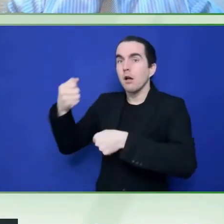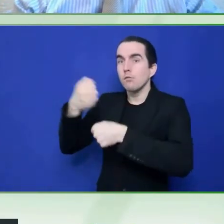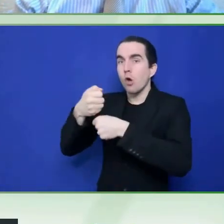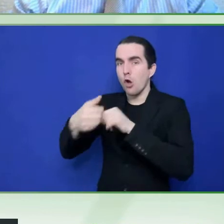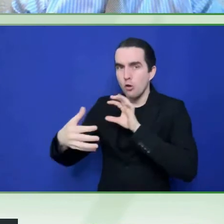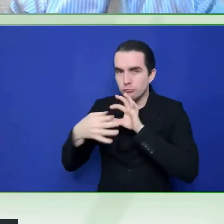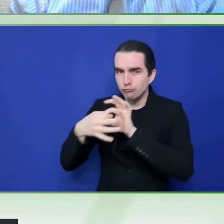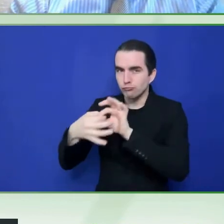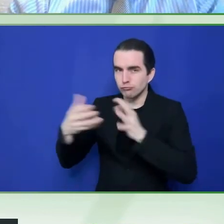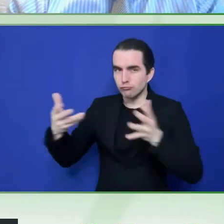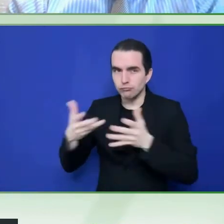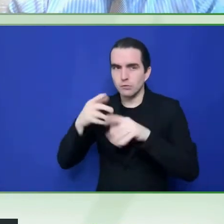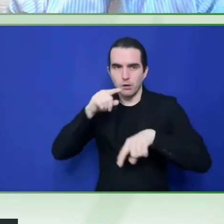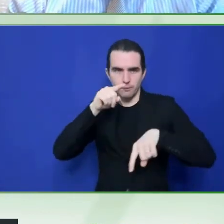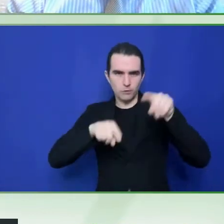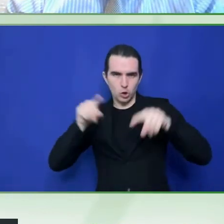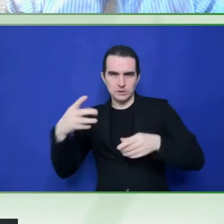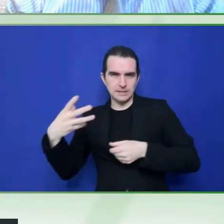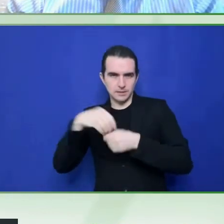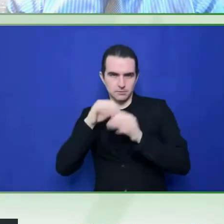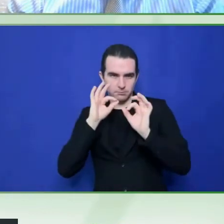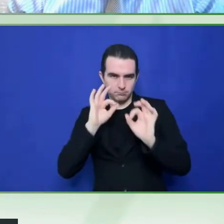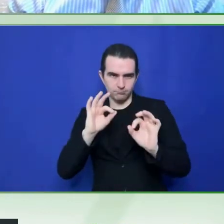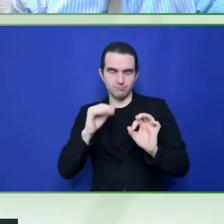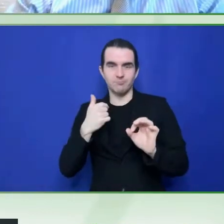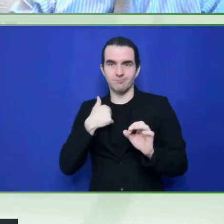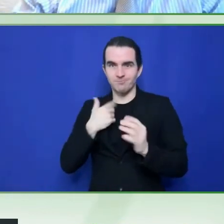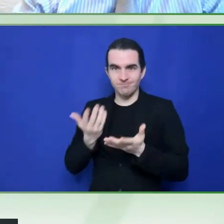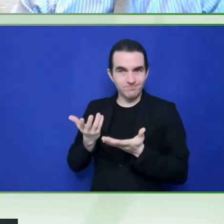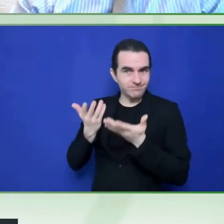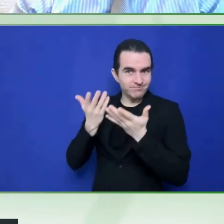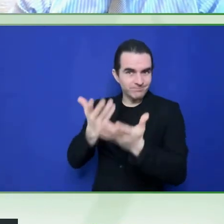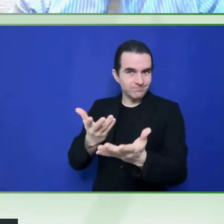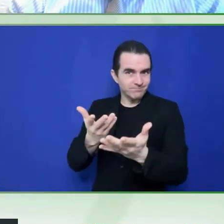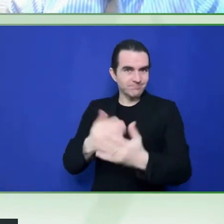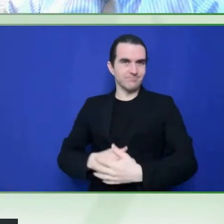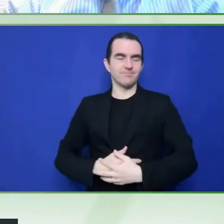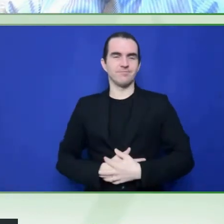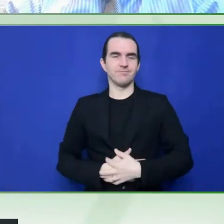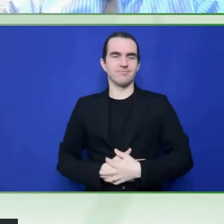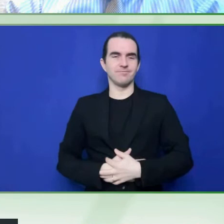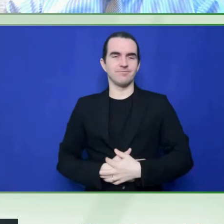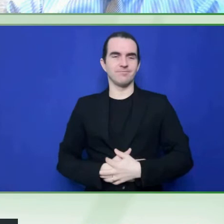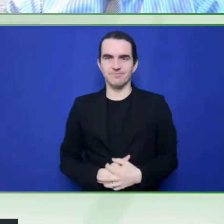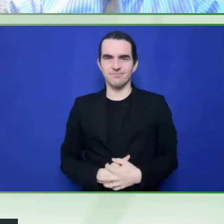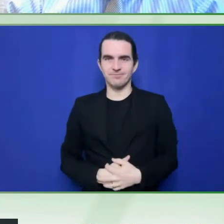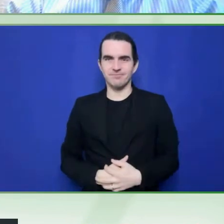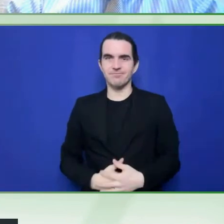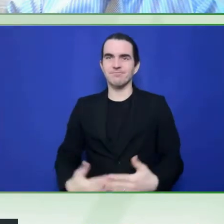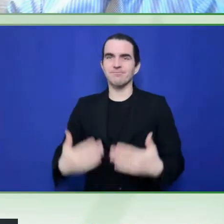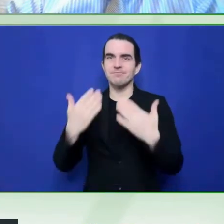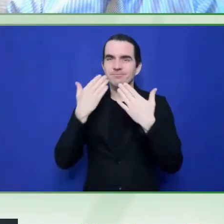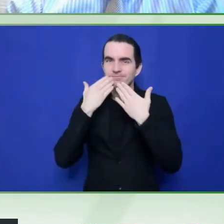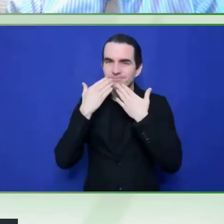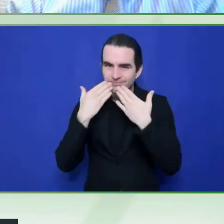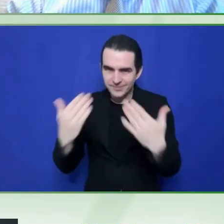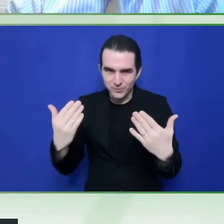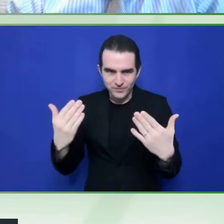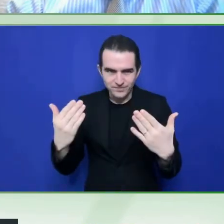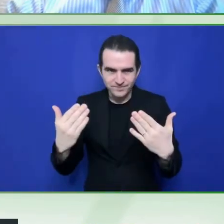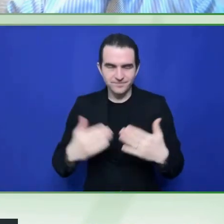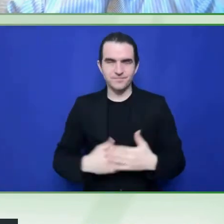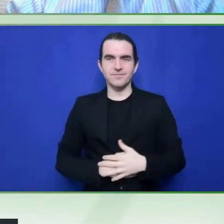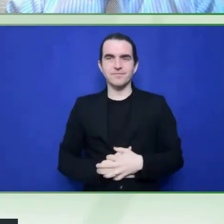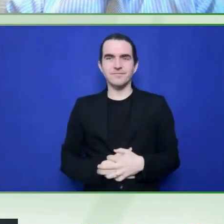Thank you very much, and good afternoon or good morning, depending on where you are. By way of introduction, Safaricom is